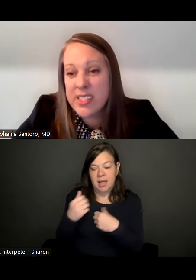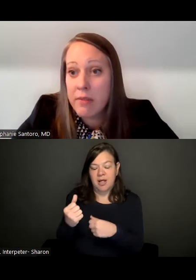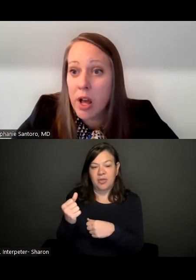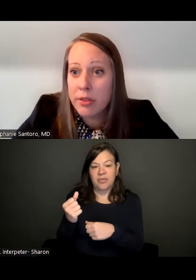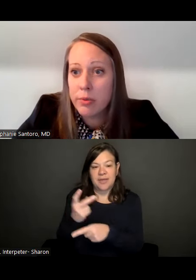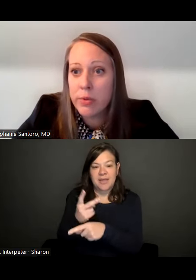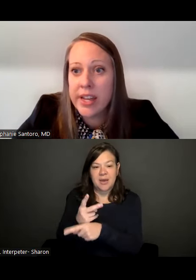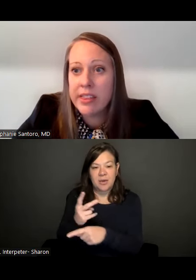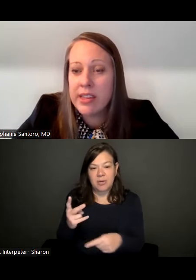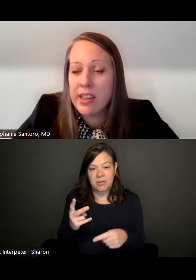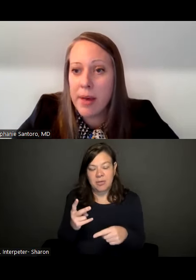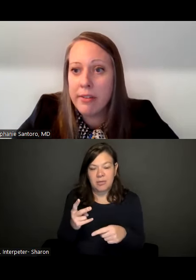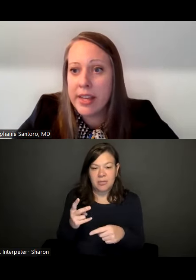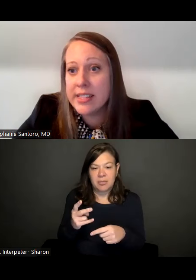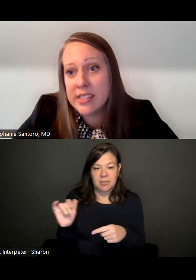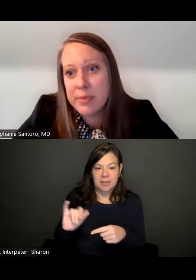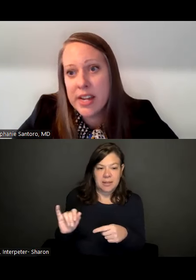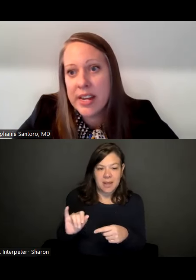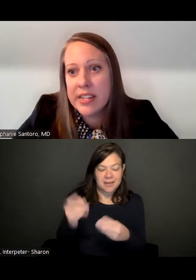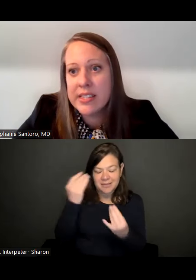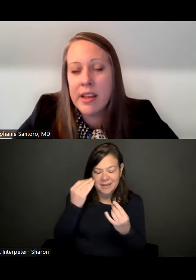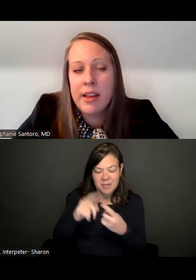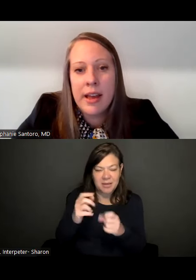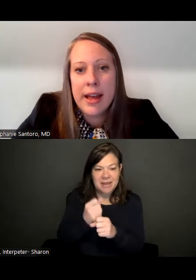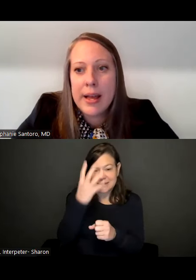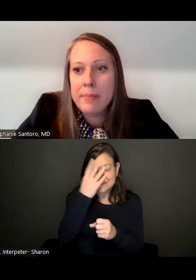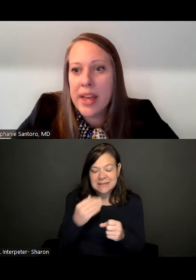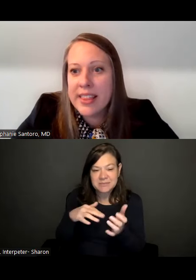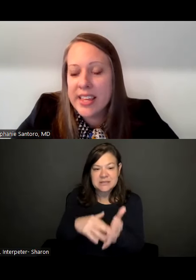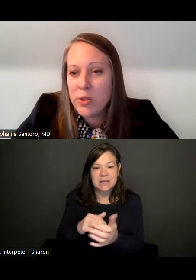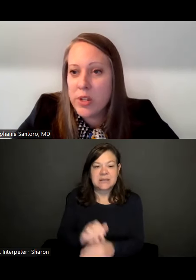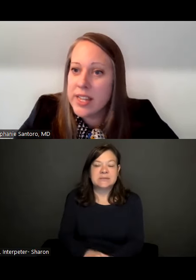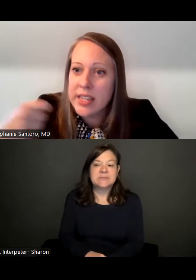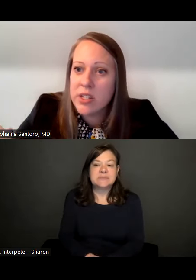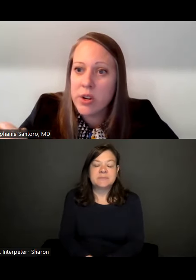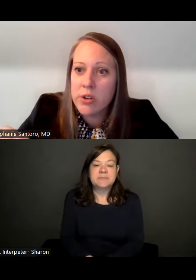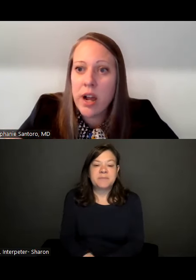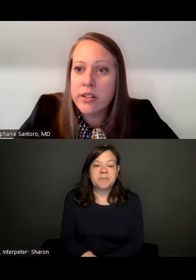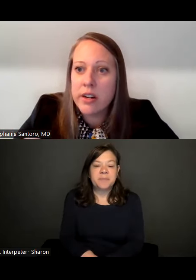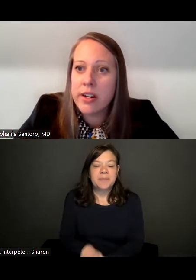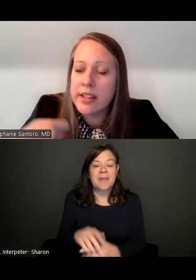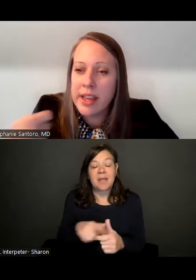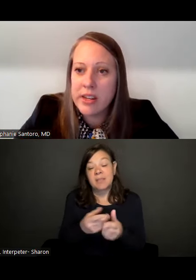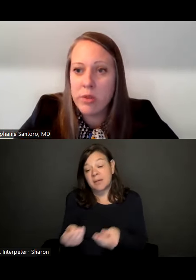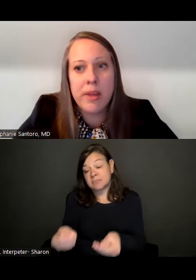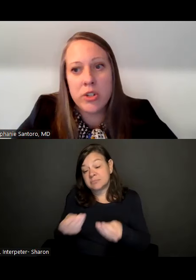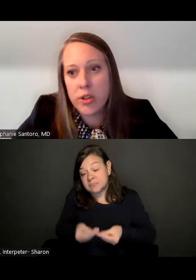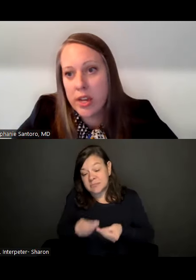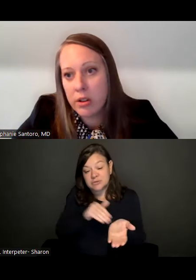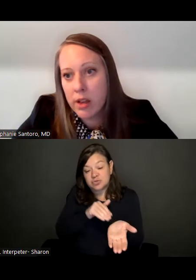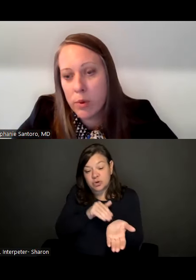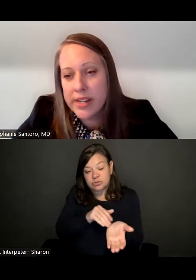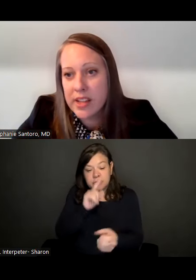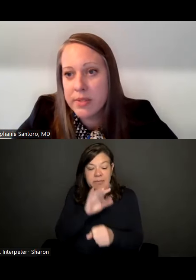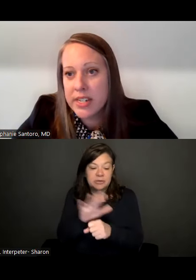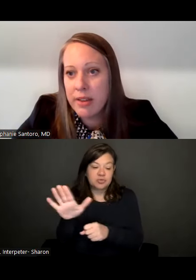of the things I've gone through, like thinking about getting sleep studies. And then you could take it to your doctor, and then you make sure that